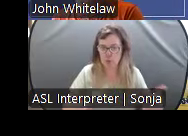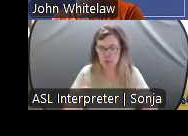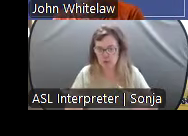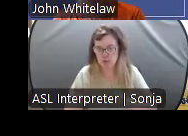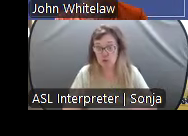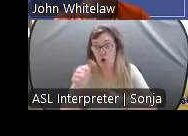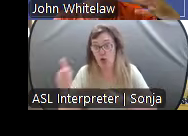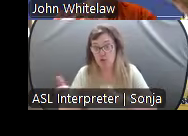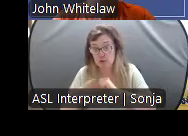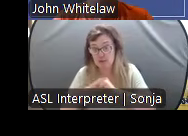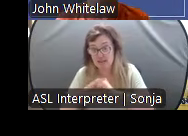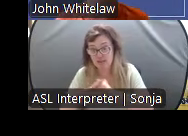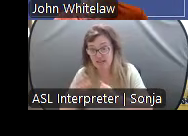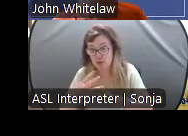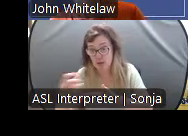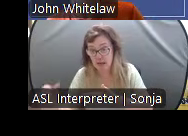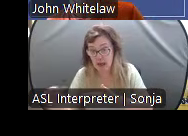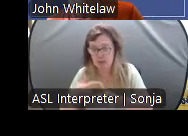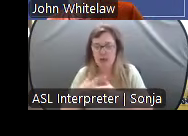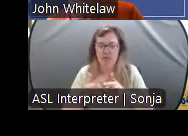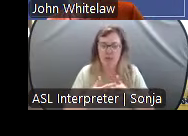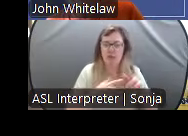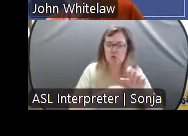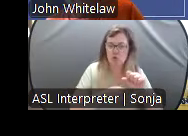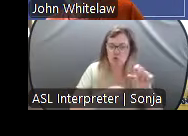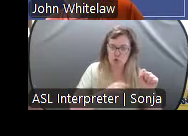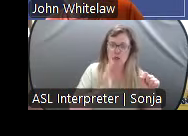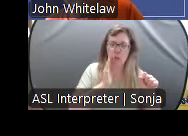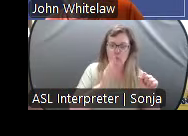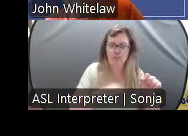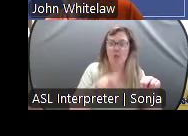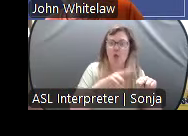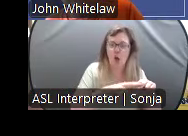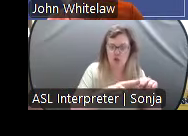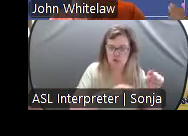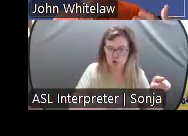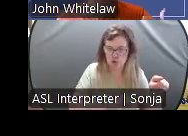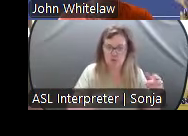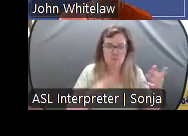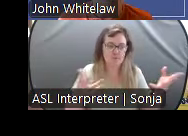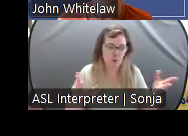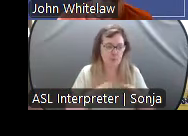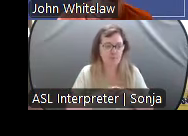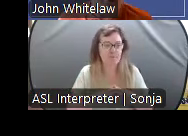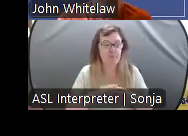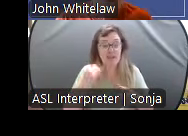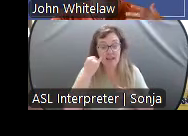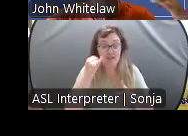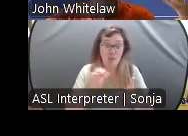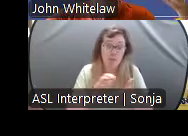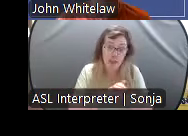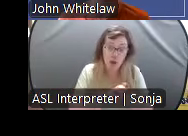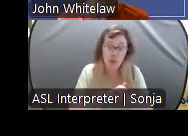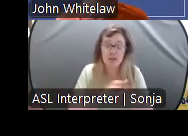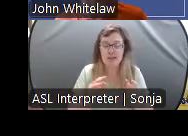running out and then having a larger Social Security check. Um, again, if you're married, it's more complicated because it's